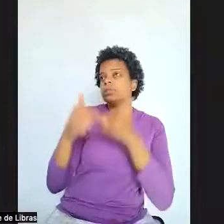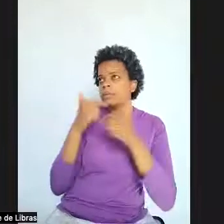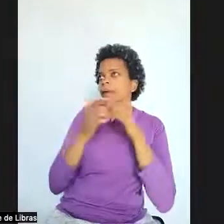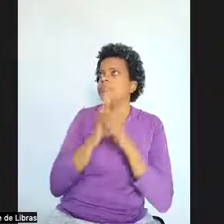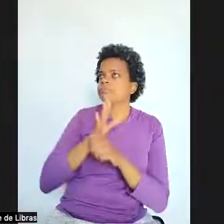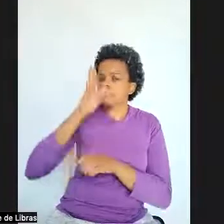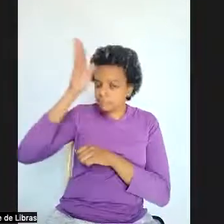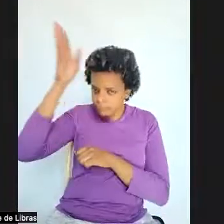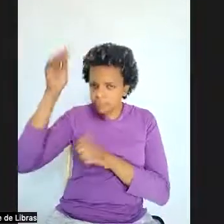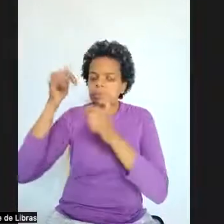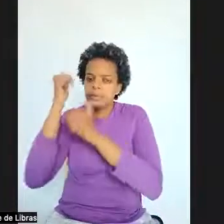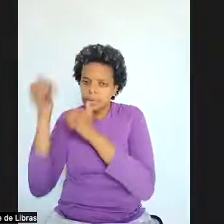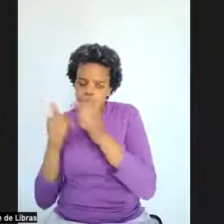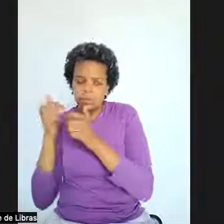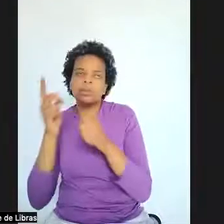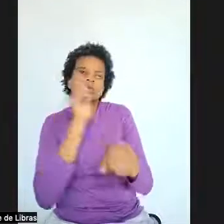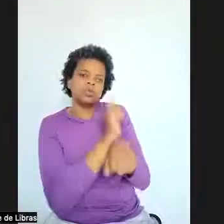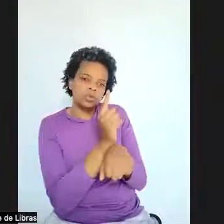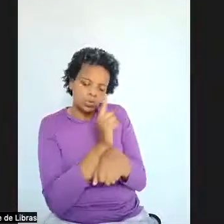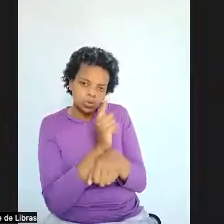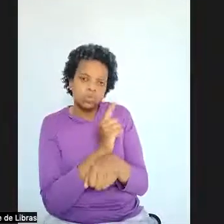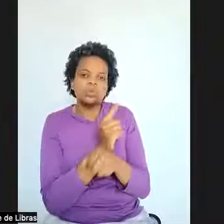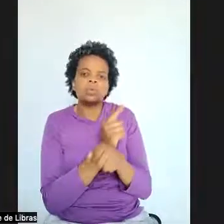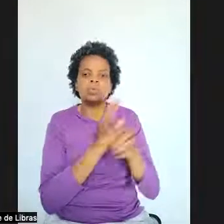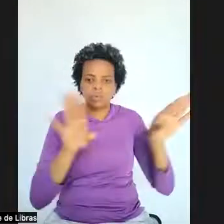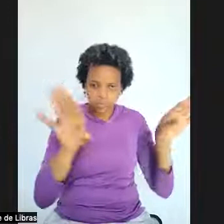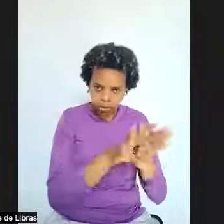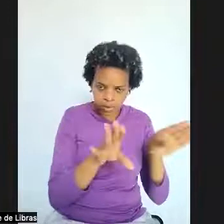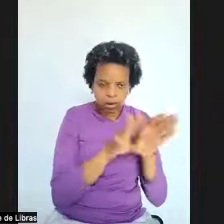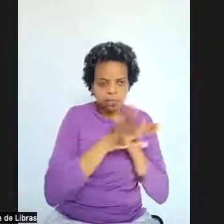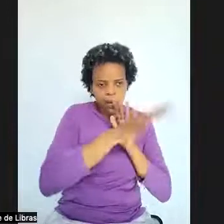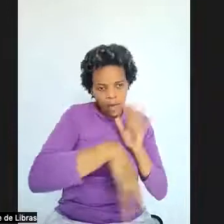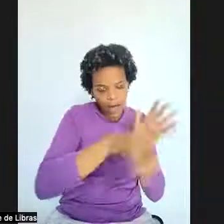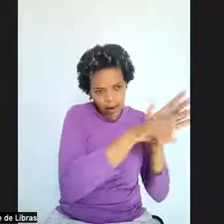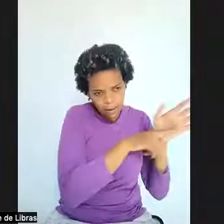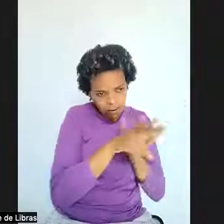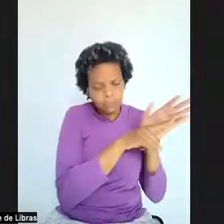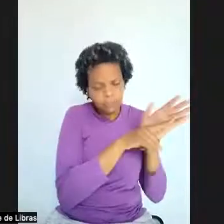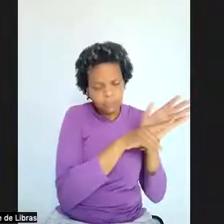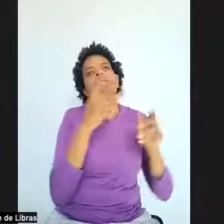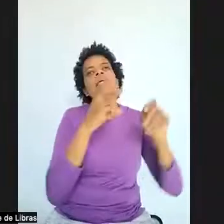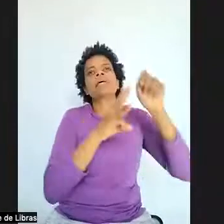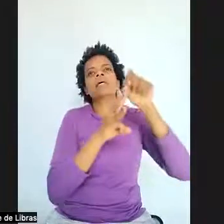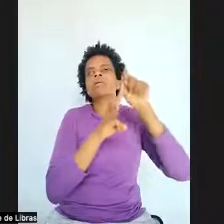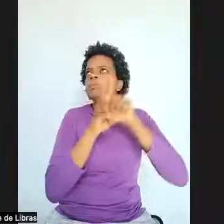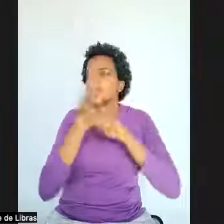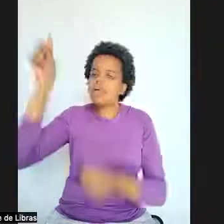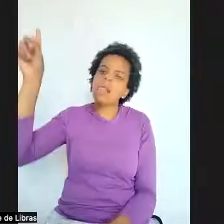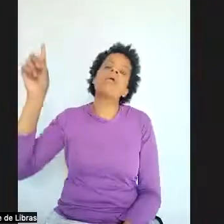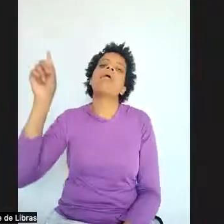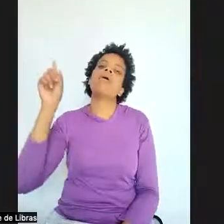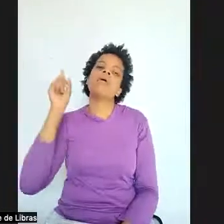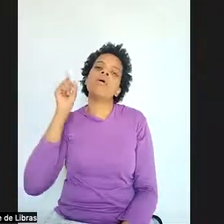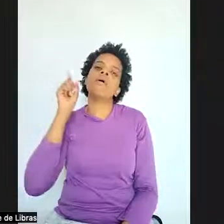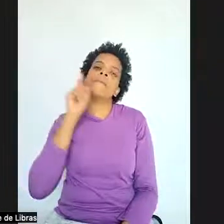I worked in the headquarters of the international program. Kai also worked in